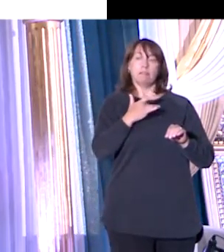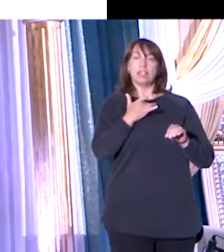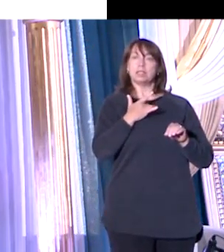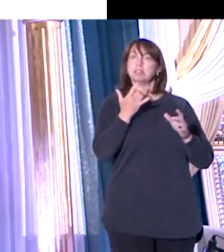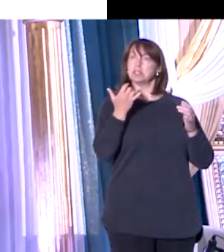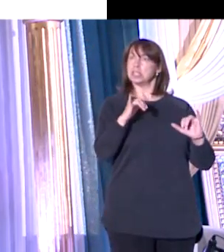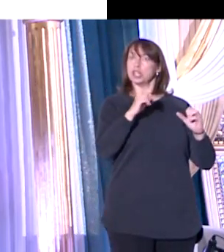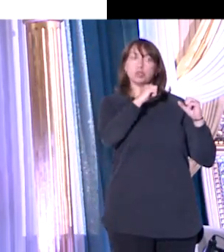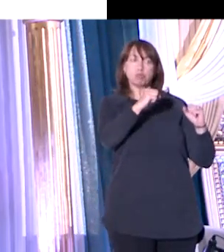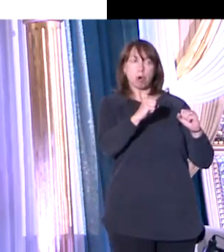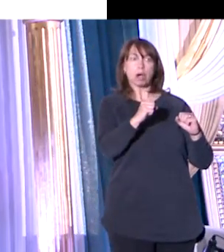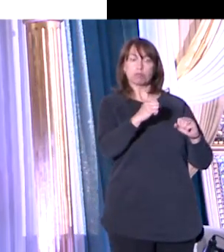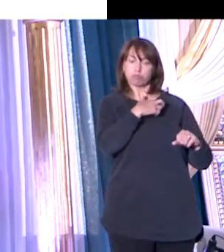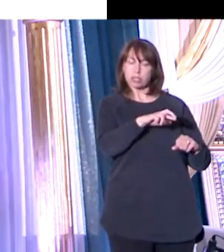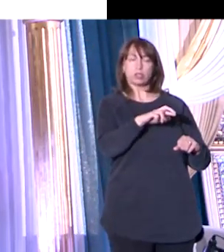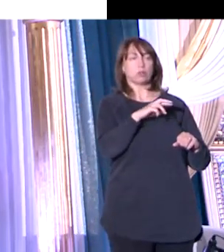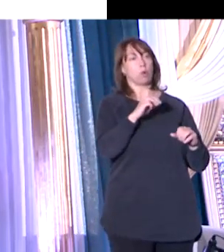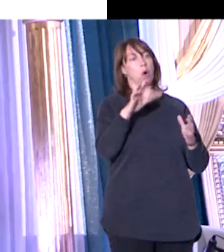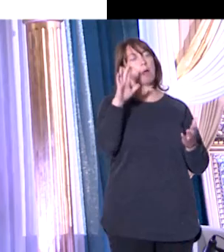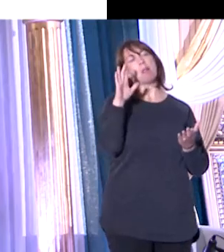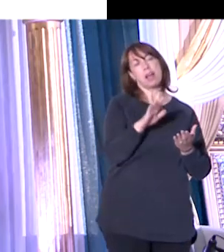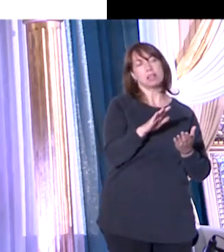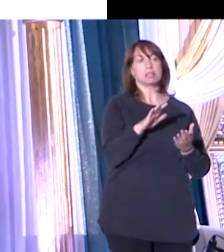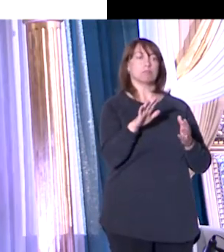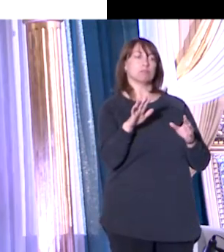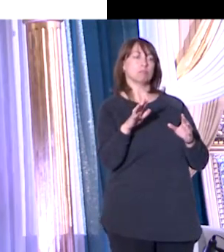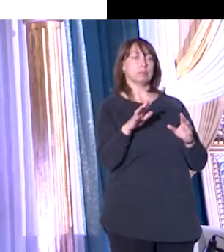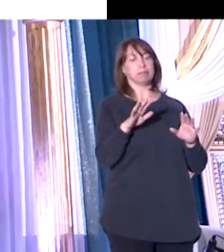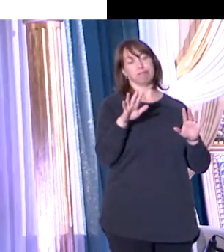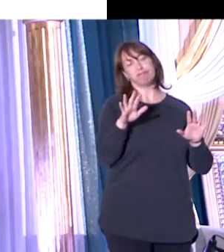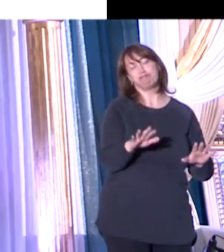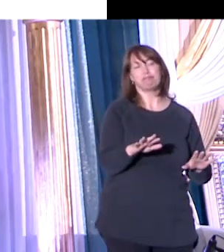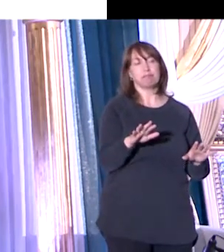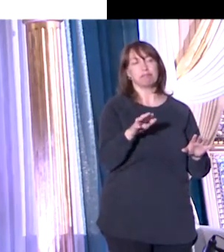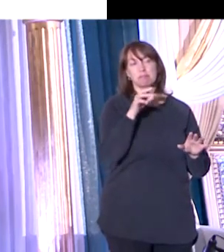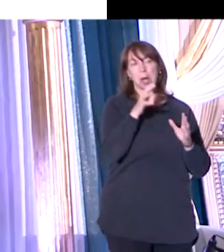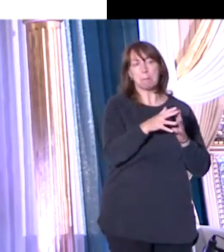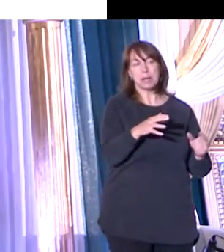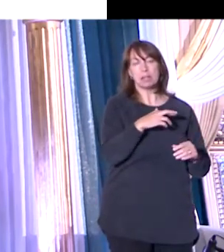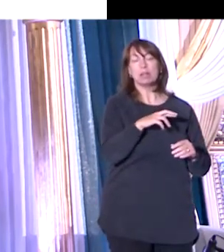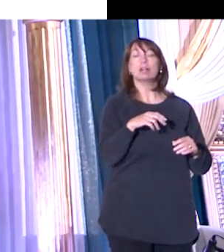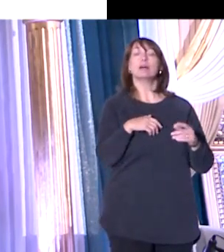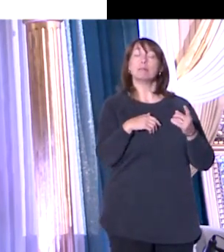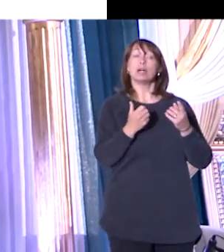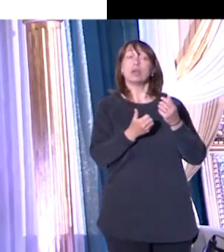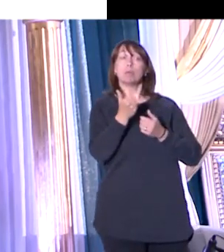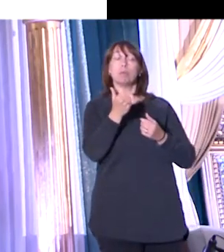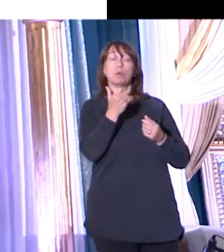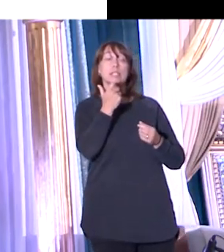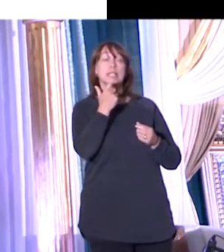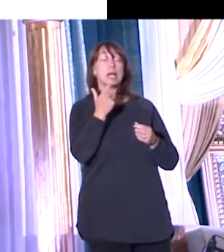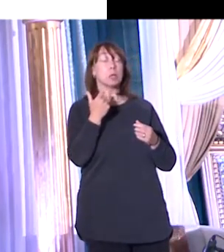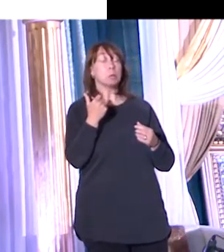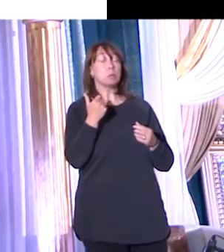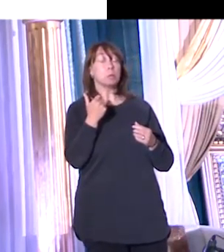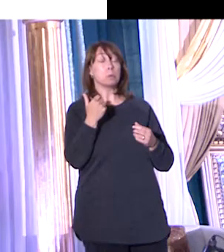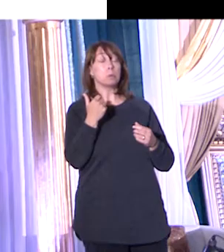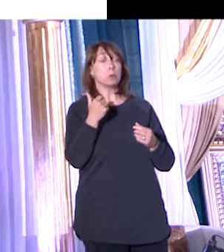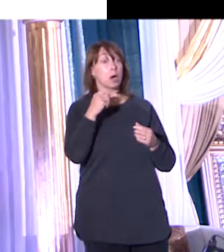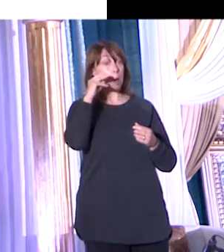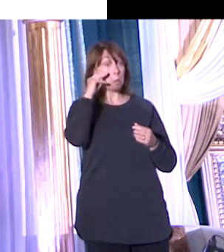the largest group said it hadn't changed, but a significant minority, 41%, said in fact that their attachment to